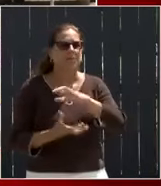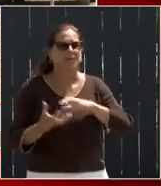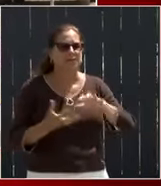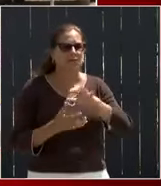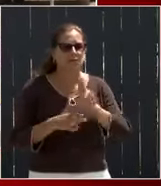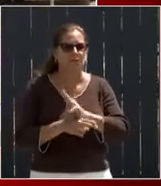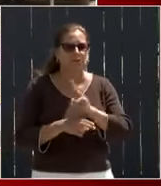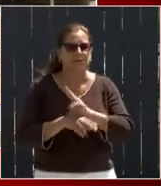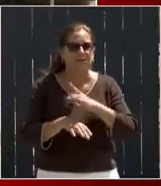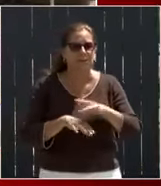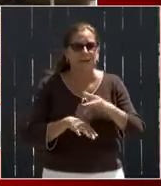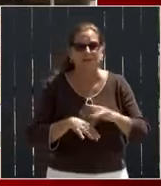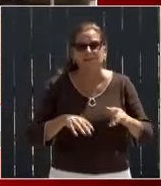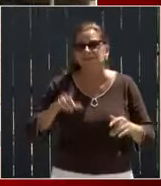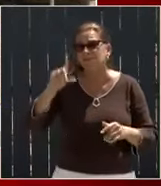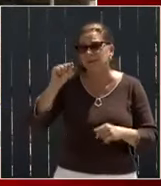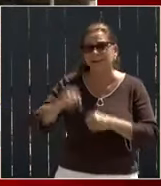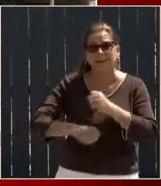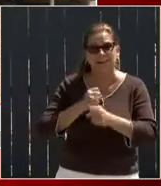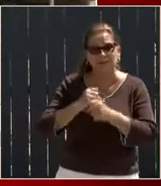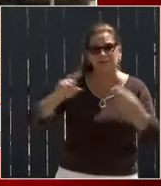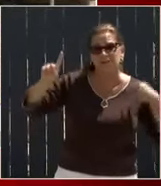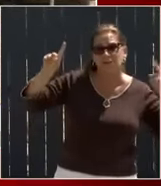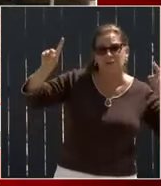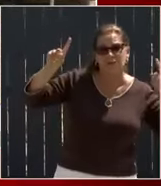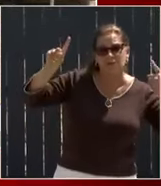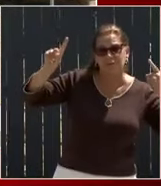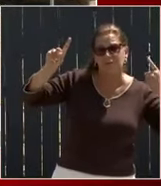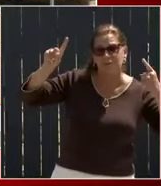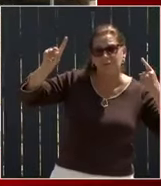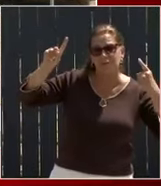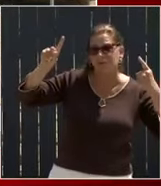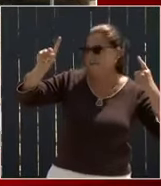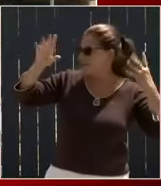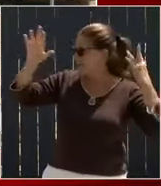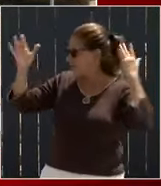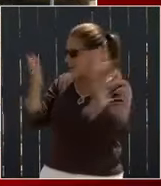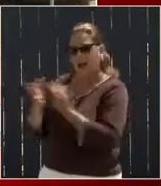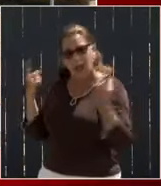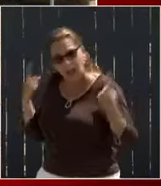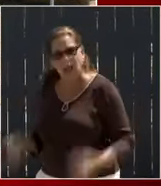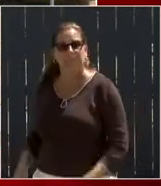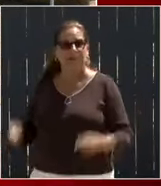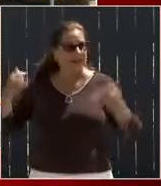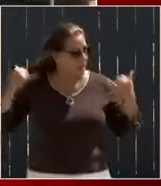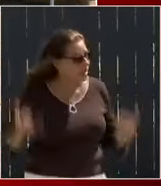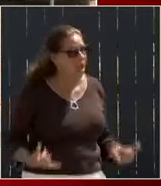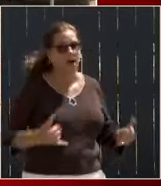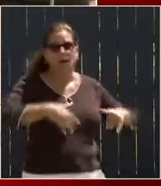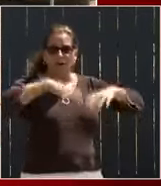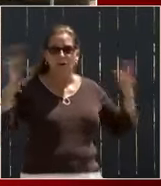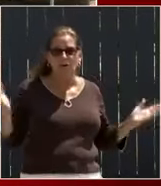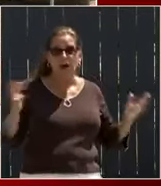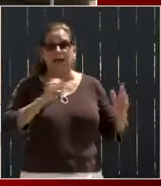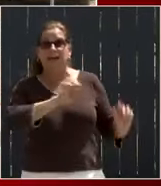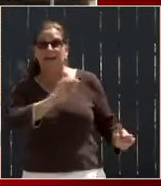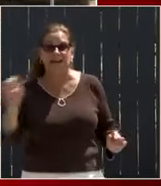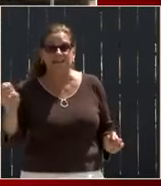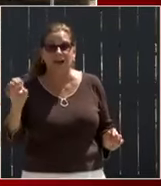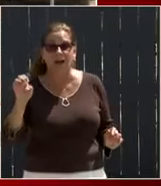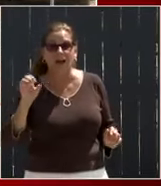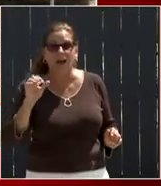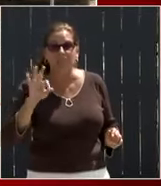time to get here, I know that the Skyland we are creating now means that communities east of the Anacostia River will have the